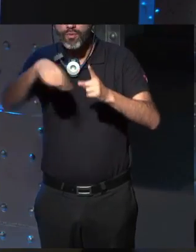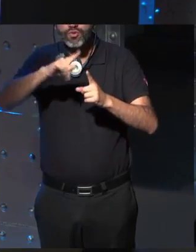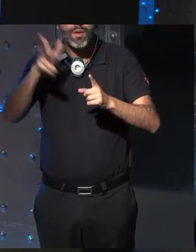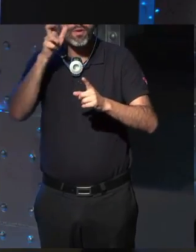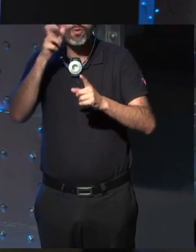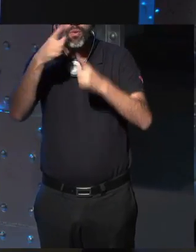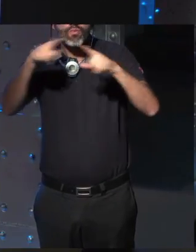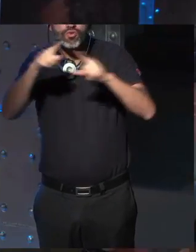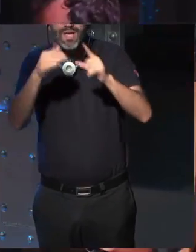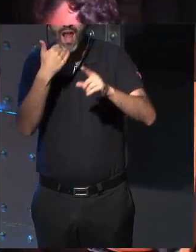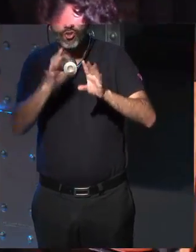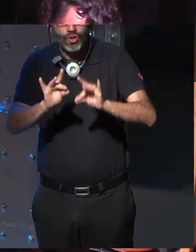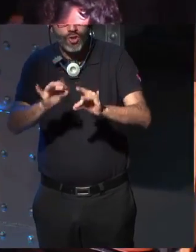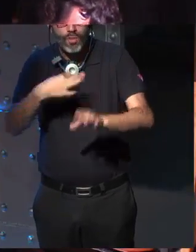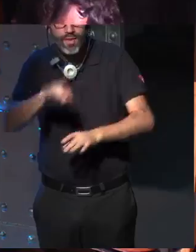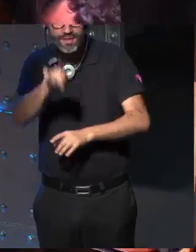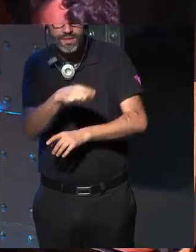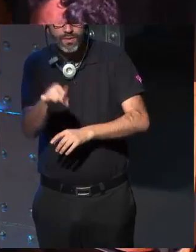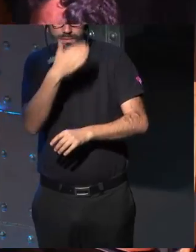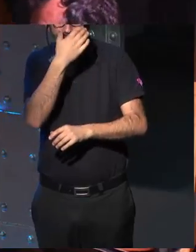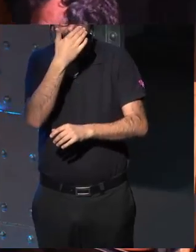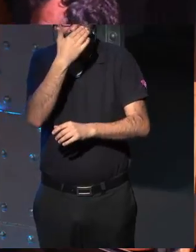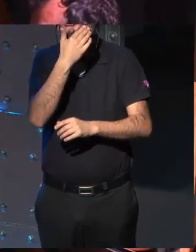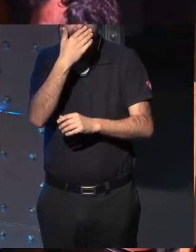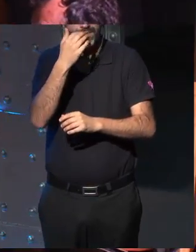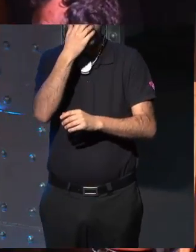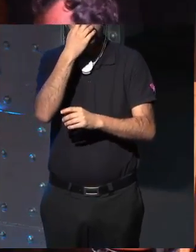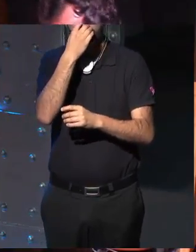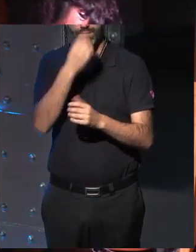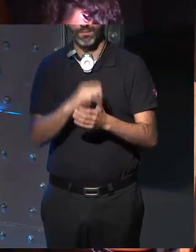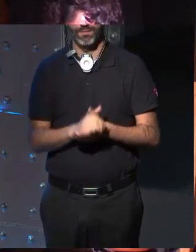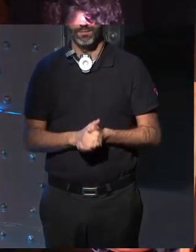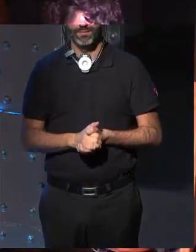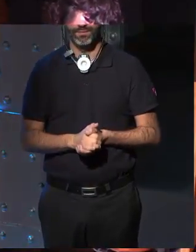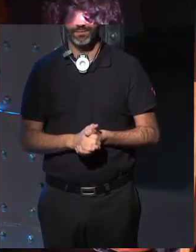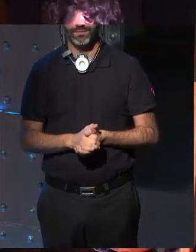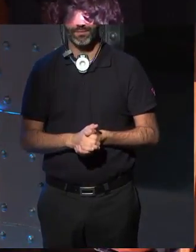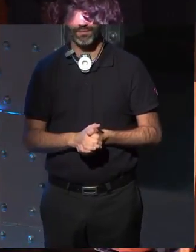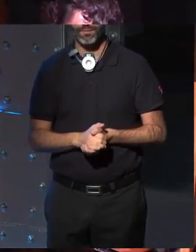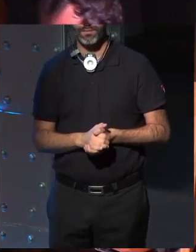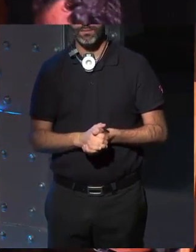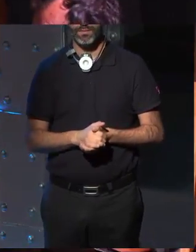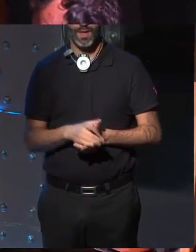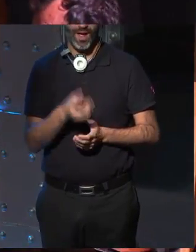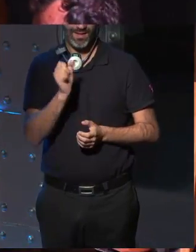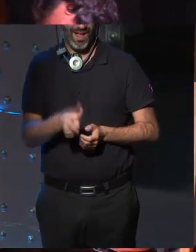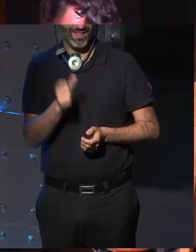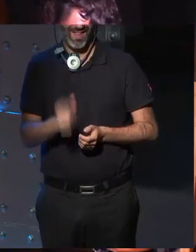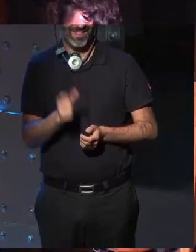Most of you have or have not? Oh, yes? How often? Not that often, though, probably.